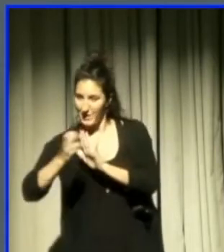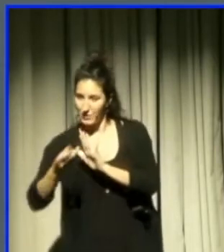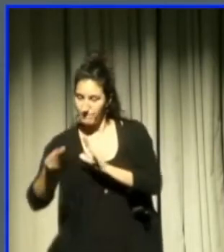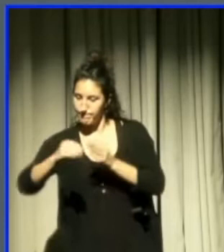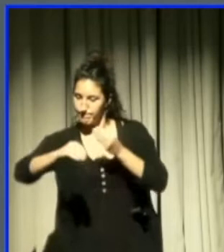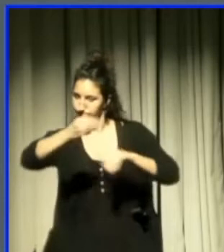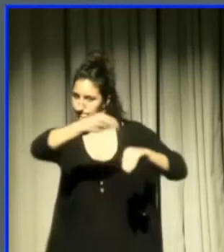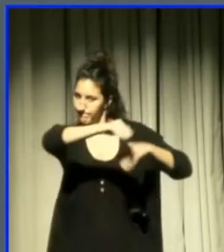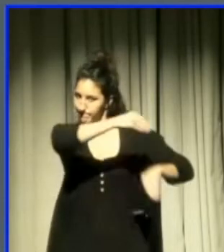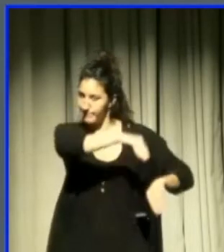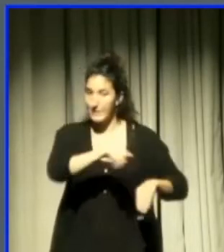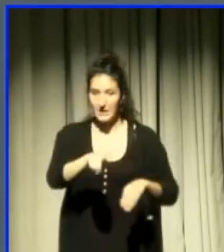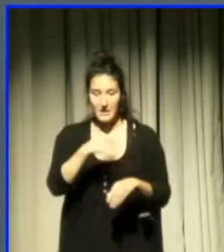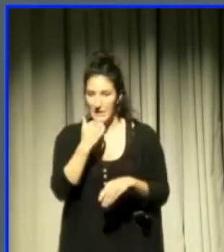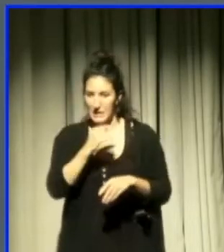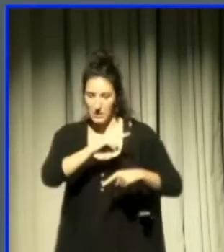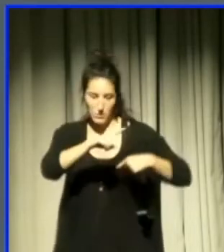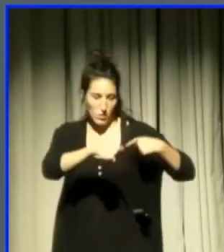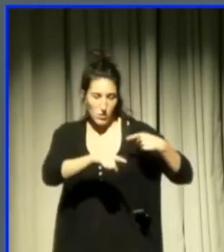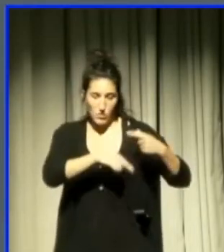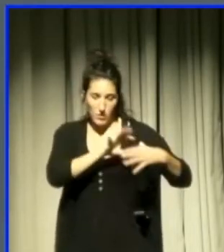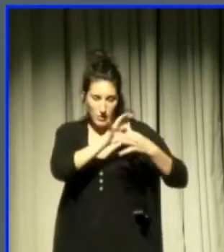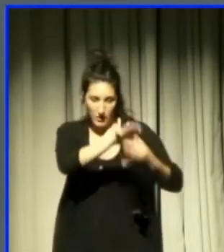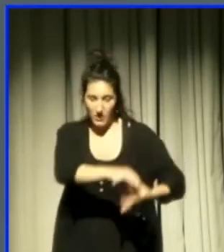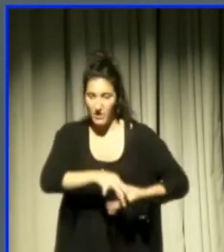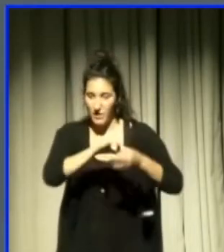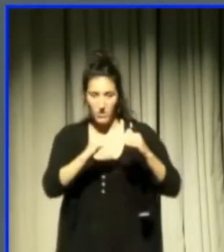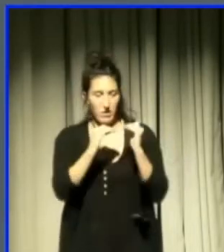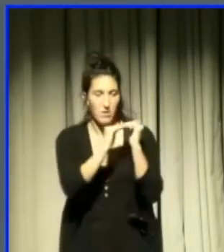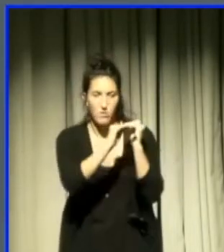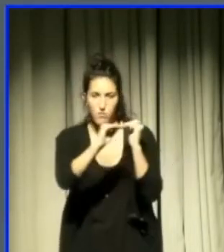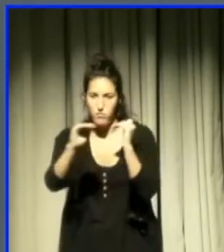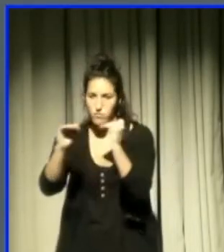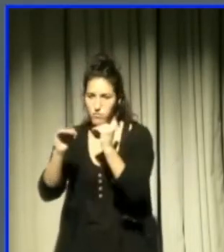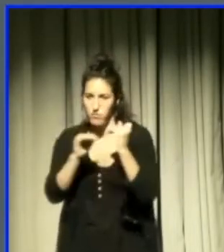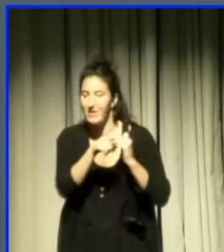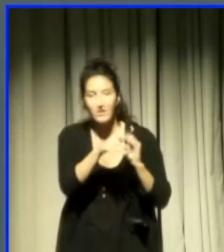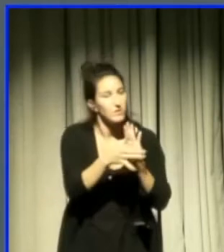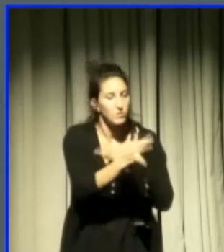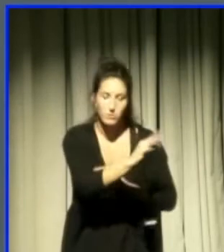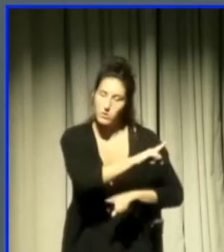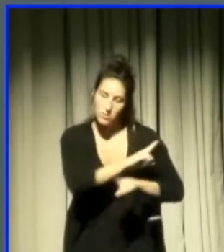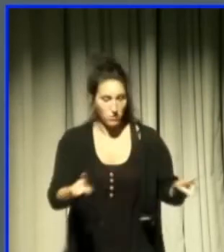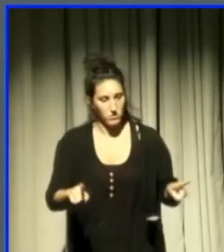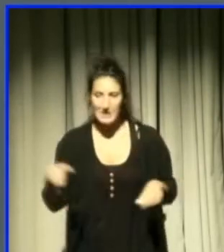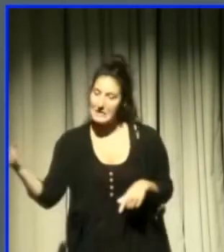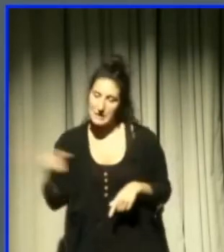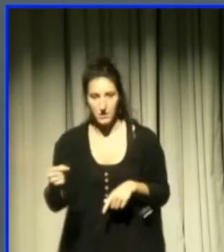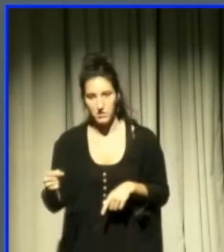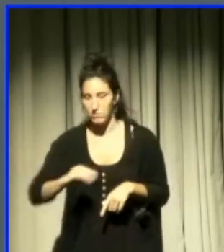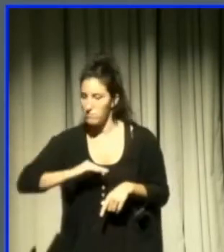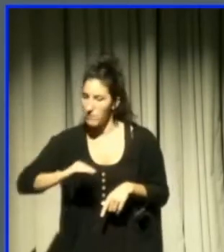this is actually bad. So it's not good. It's not good in two ways. So it's not good because, of course,